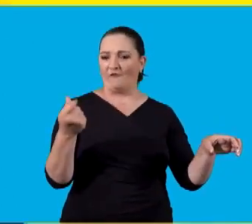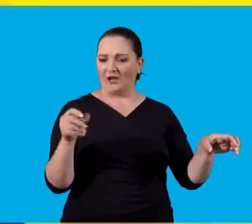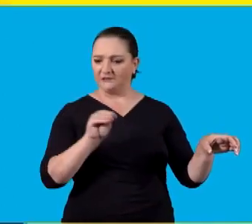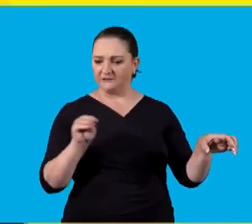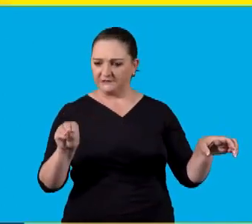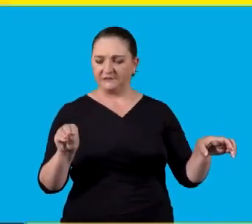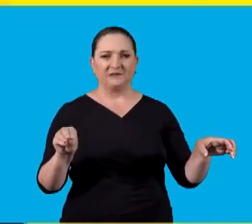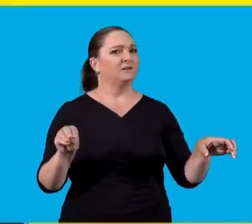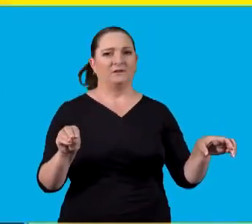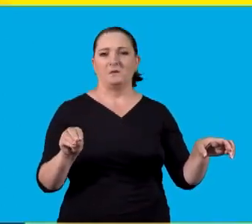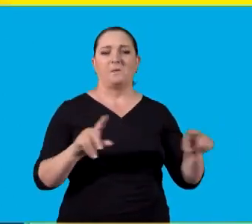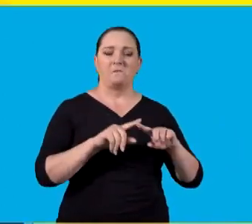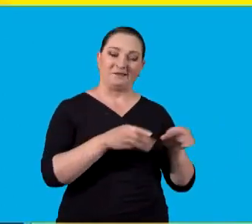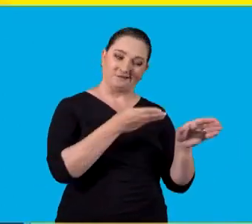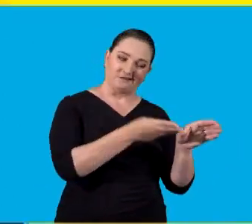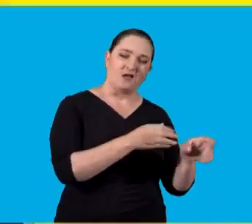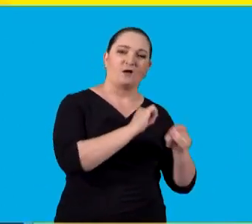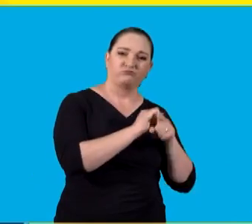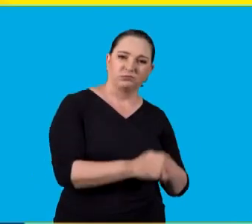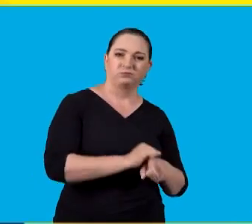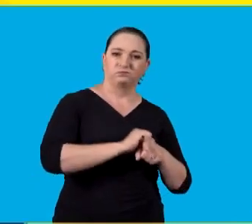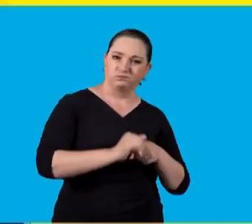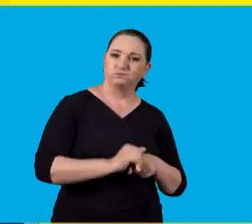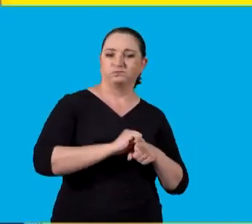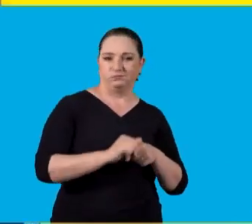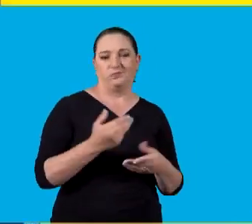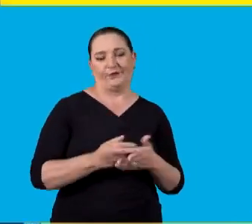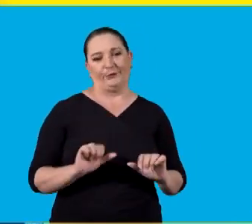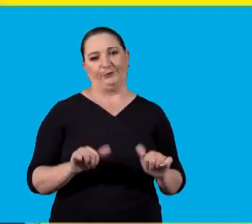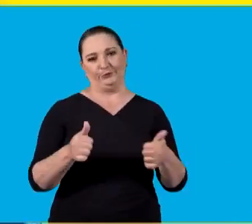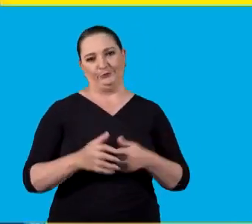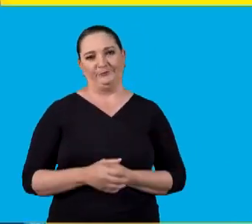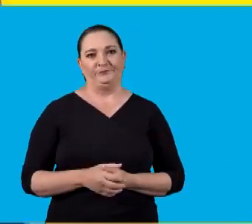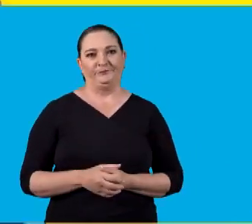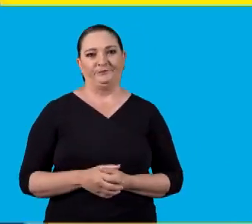so good when you practice over and over again.